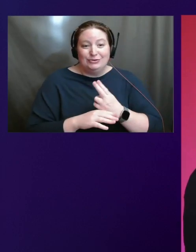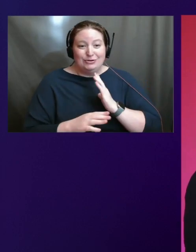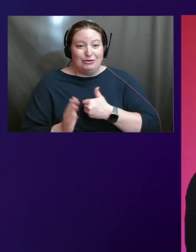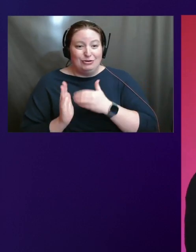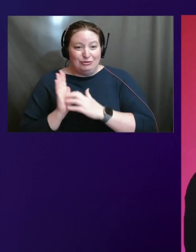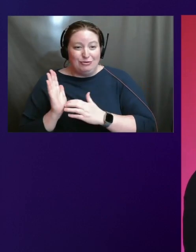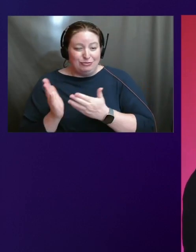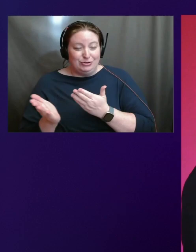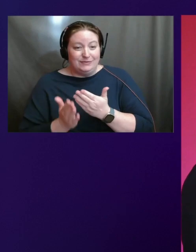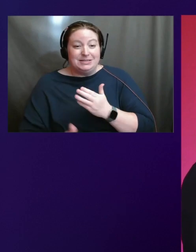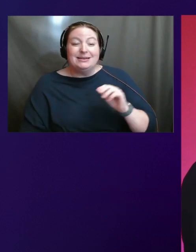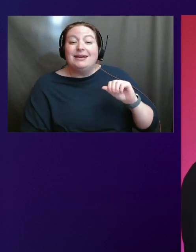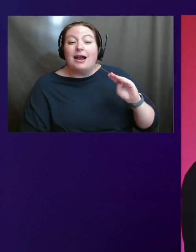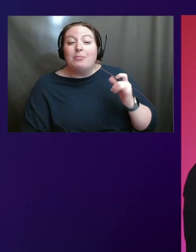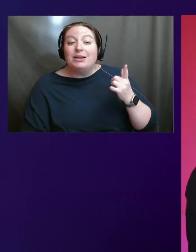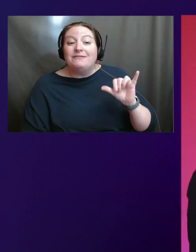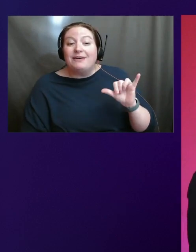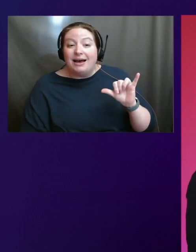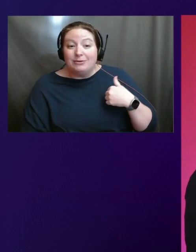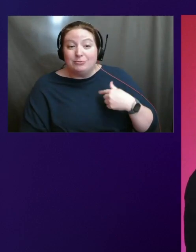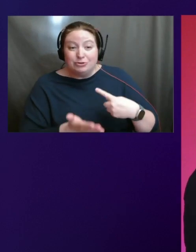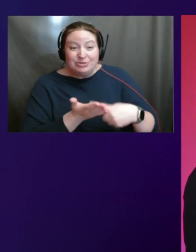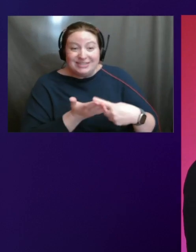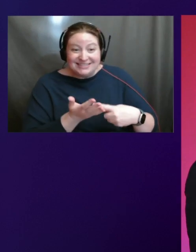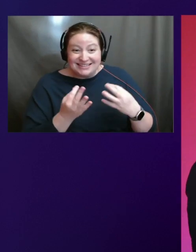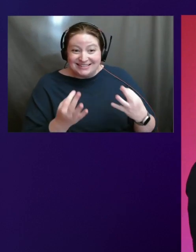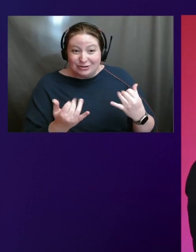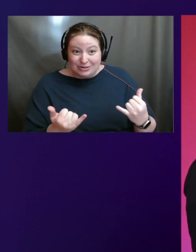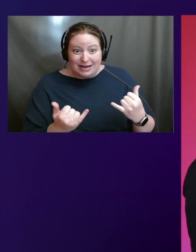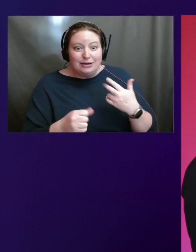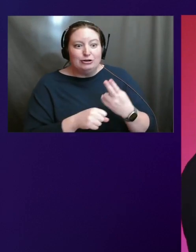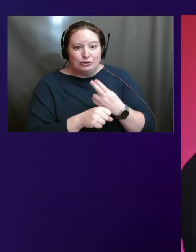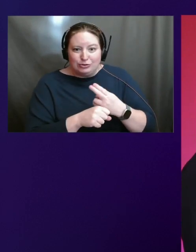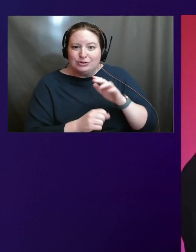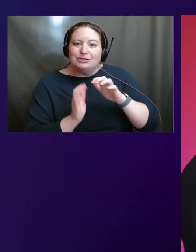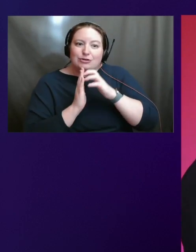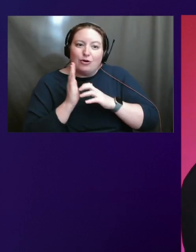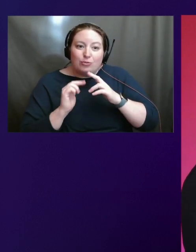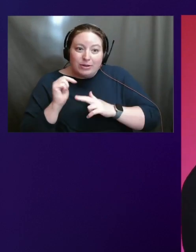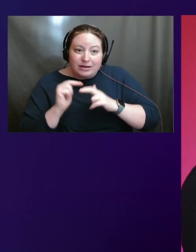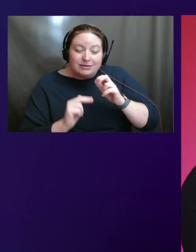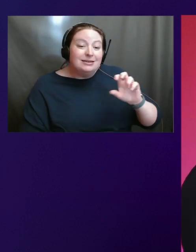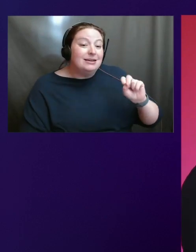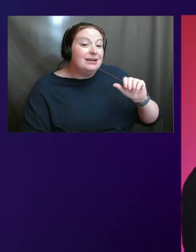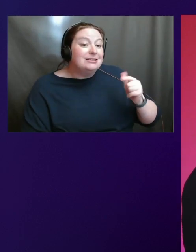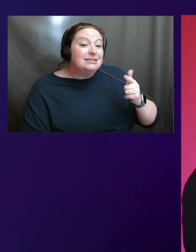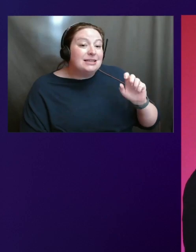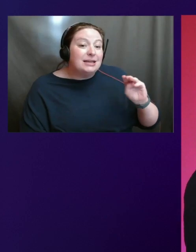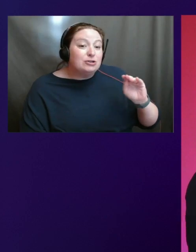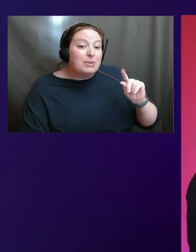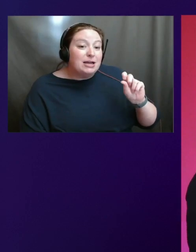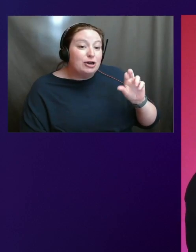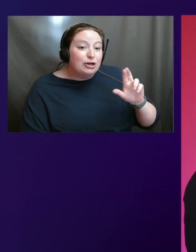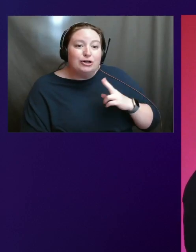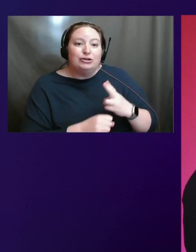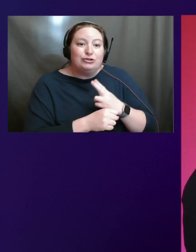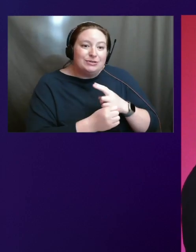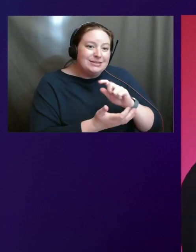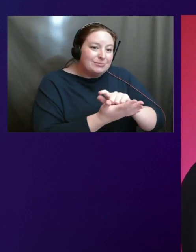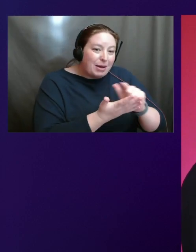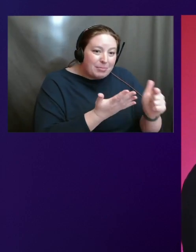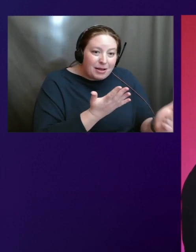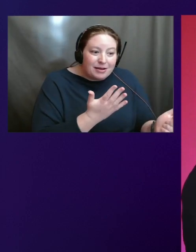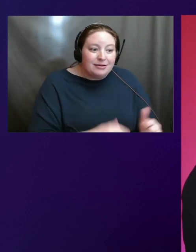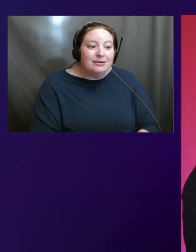talked a lot about today, that uses code build under the covers. If you use SageMaker, that actually uses code pipeline. So these are great examples of how customers use